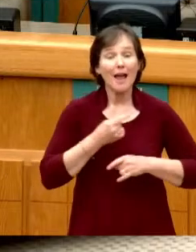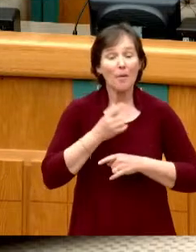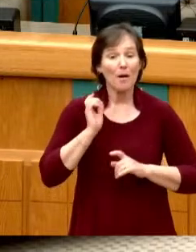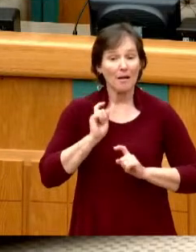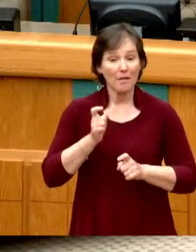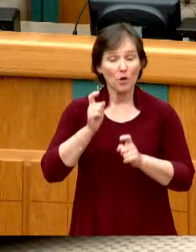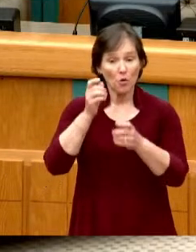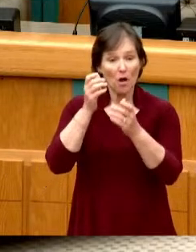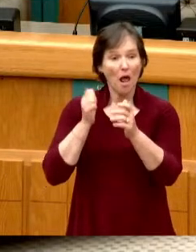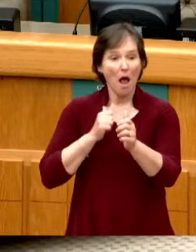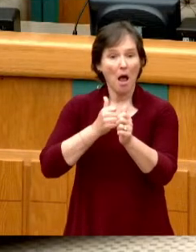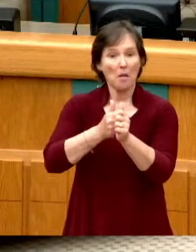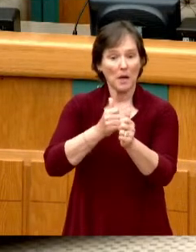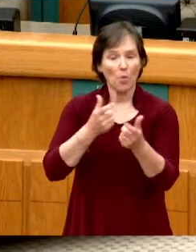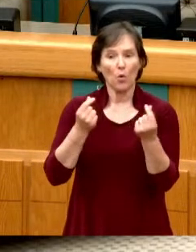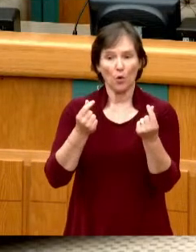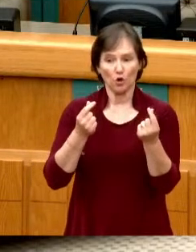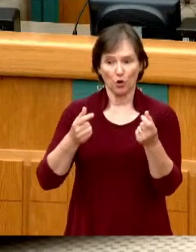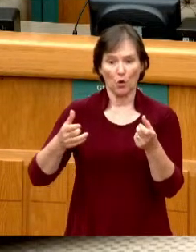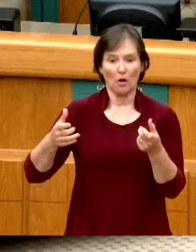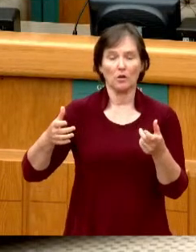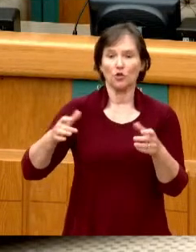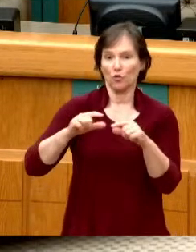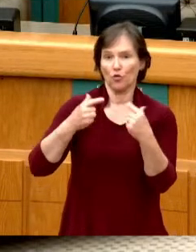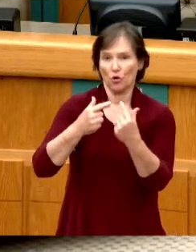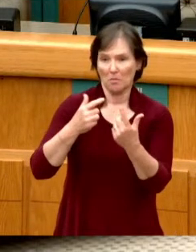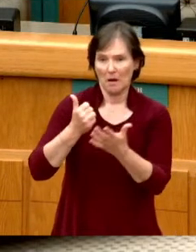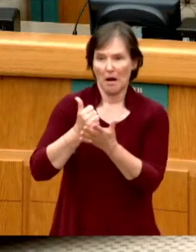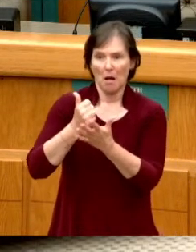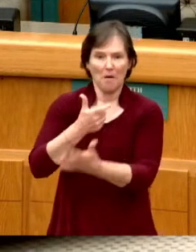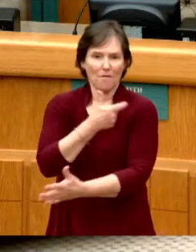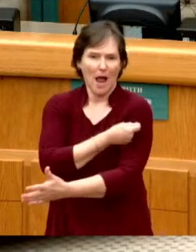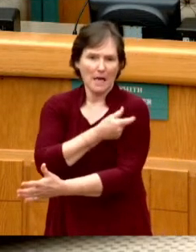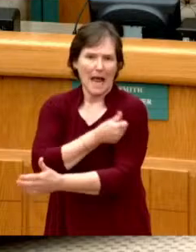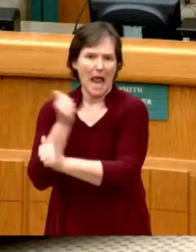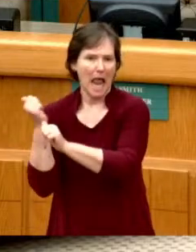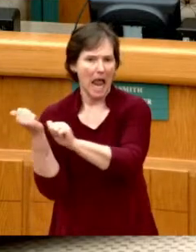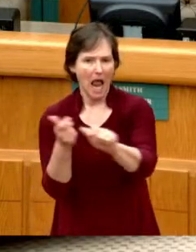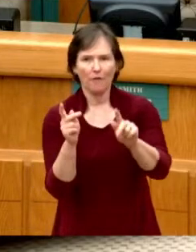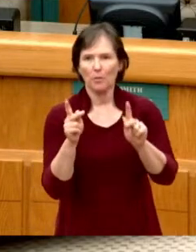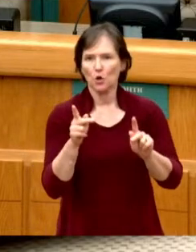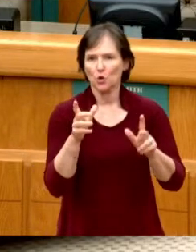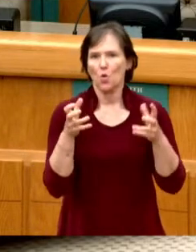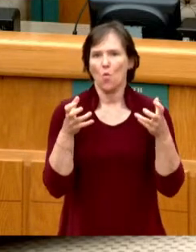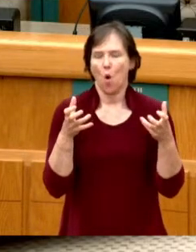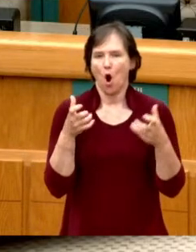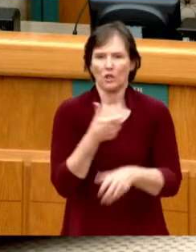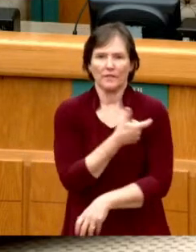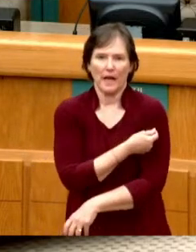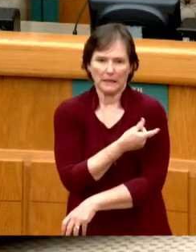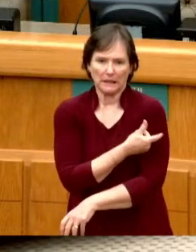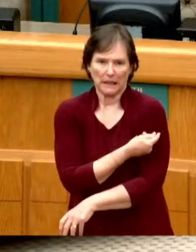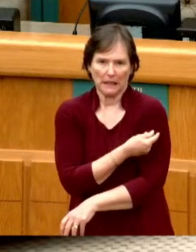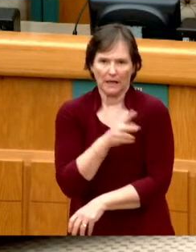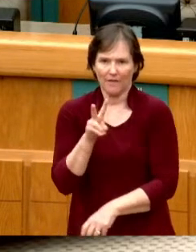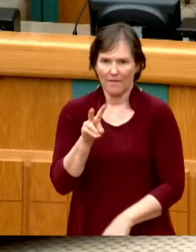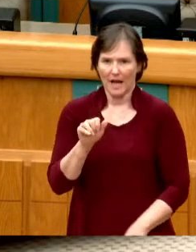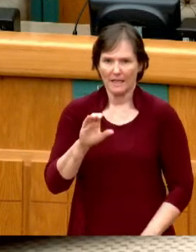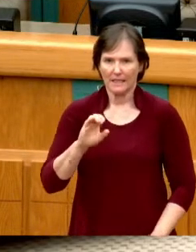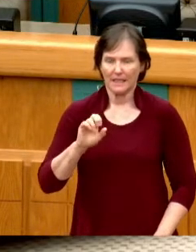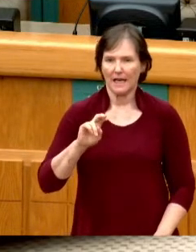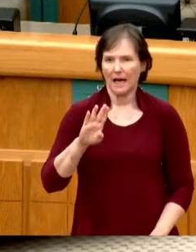doing collectively to help get vaccines to everyone who wants one. And of course, at this moment in time, everybody